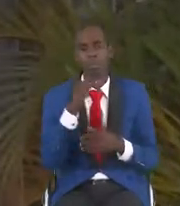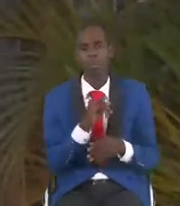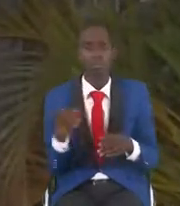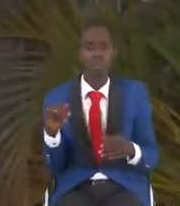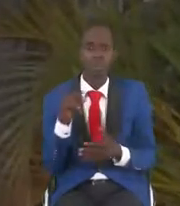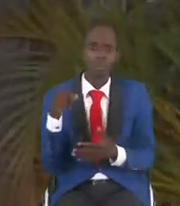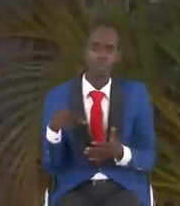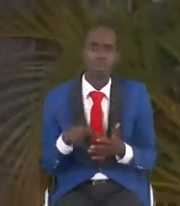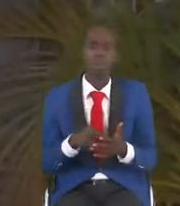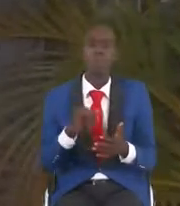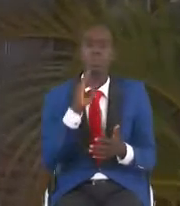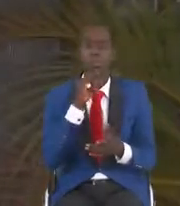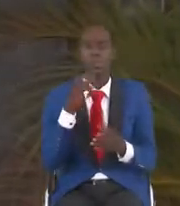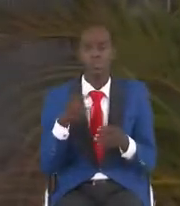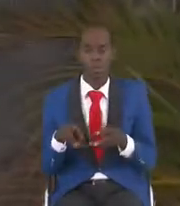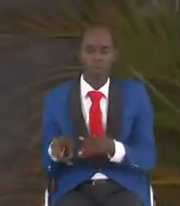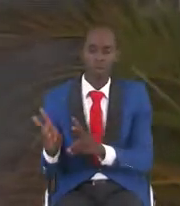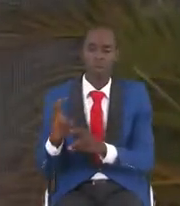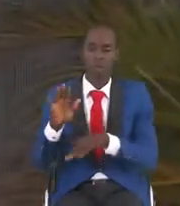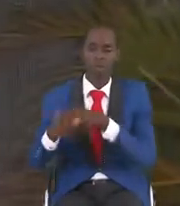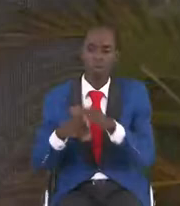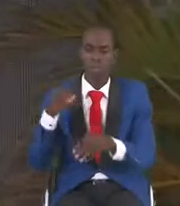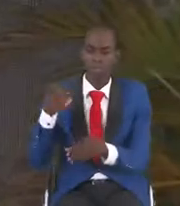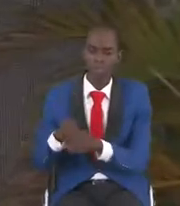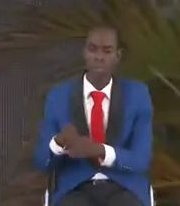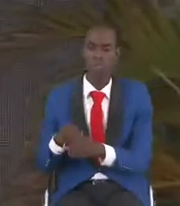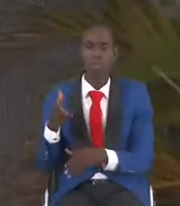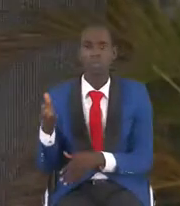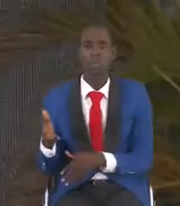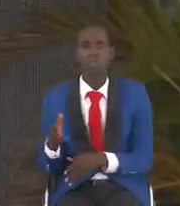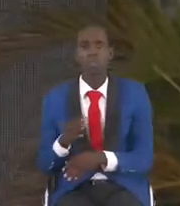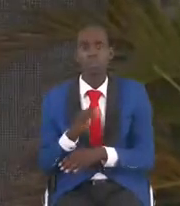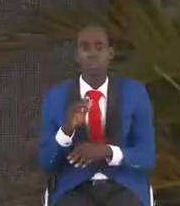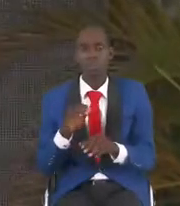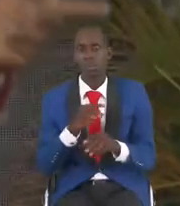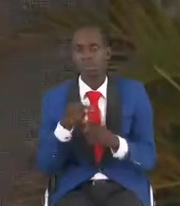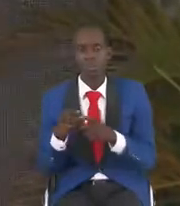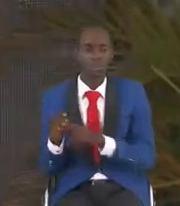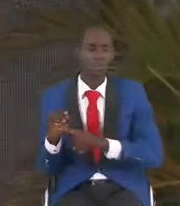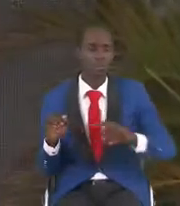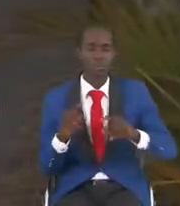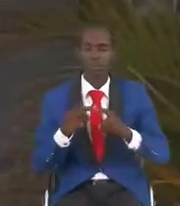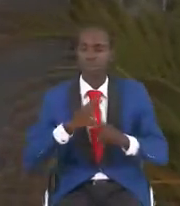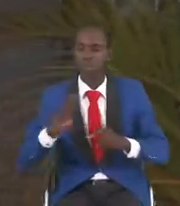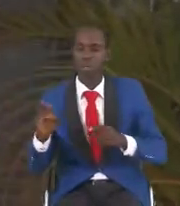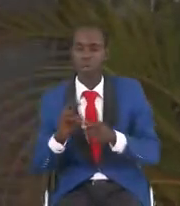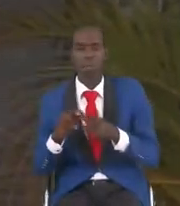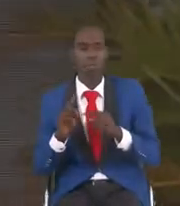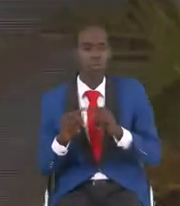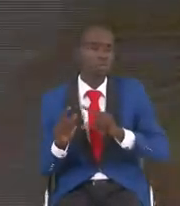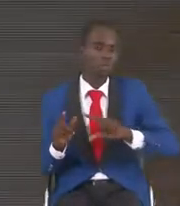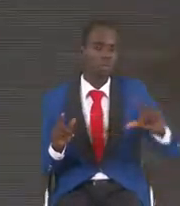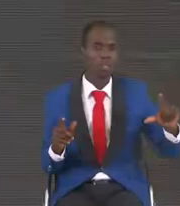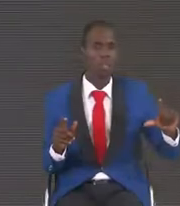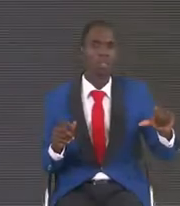this is the way, walk ye therein. When ye turn to the right hand or to the left hand,